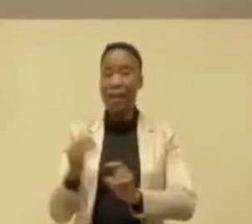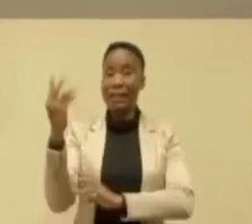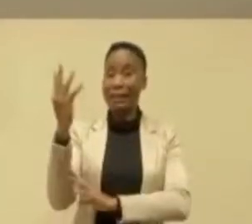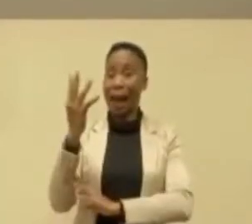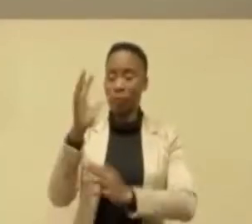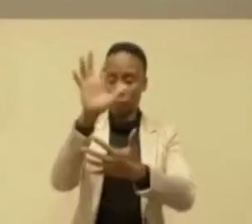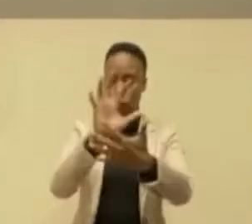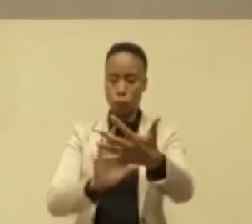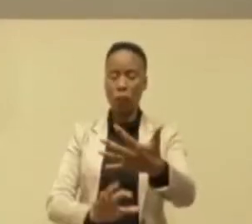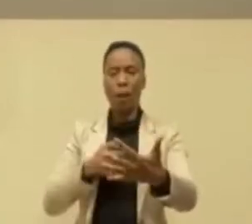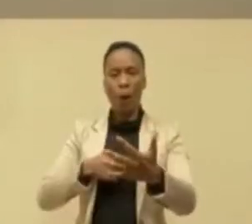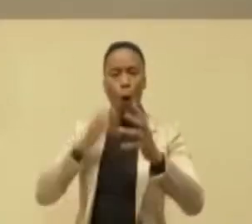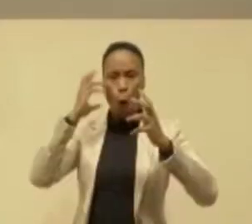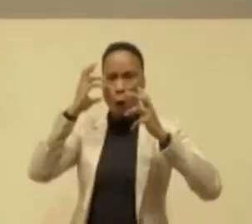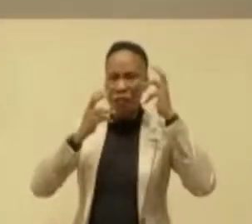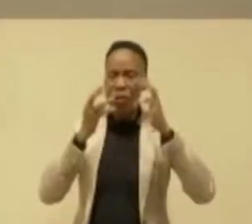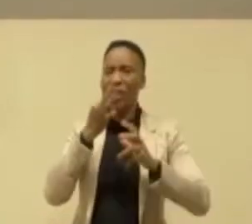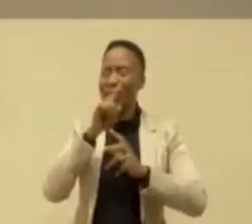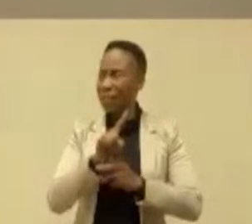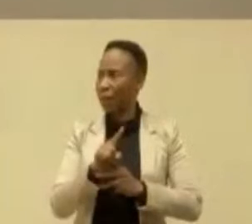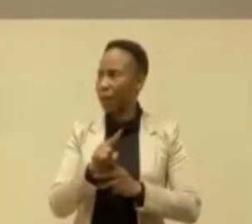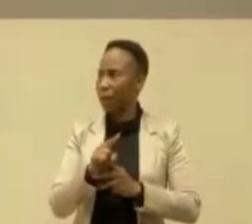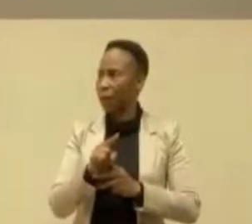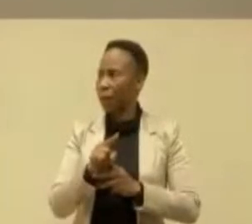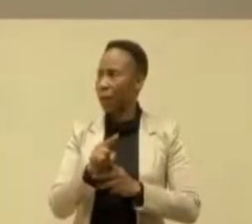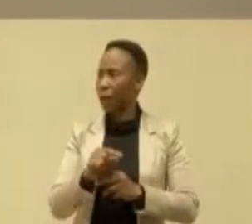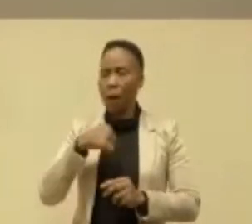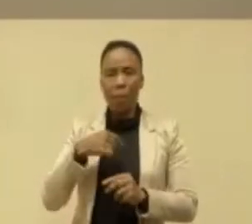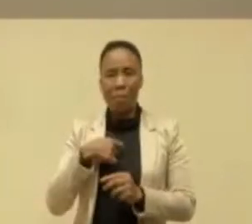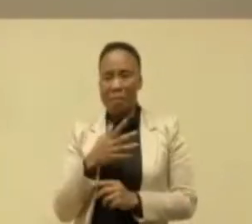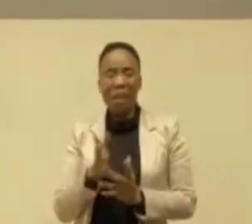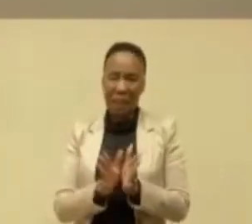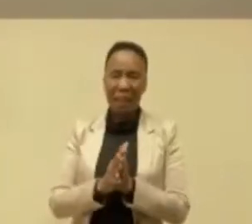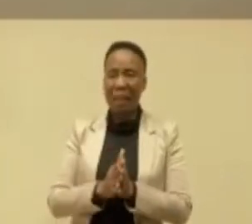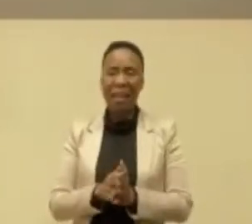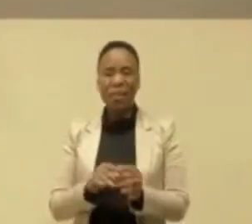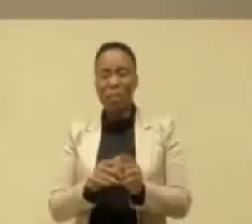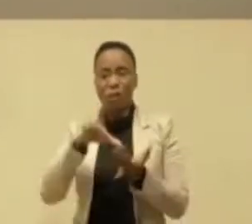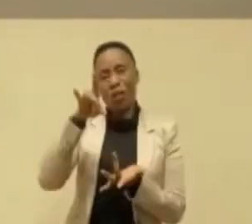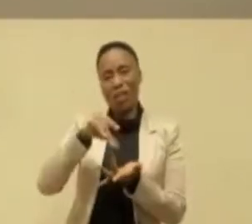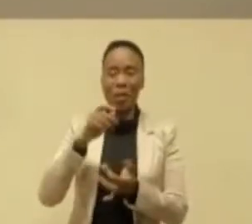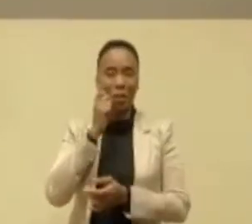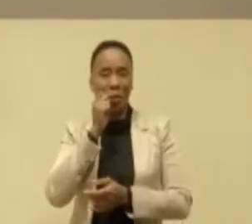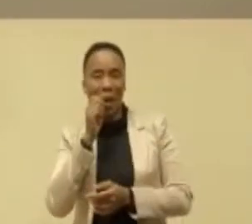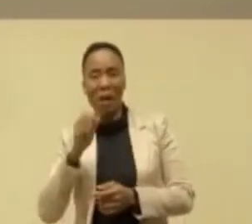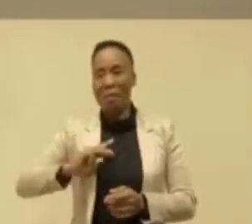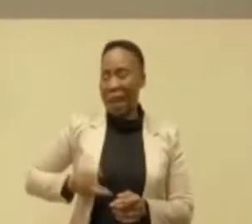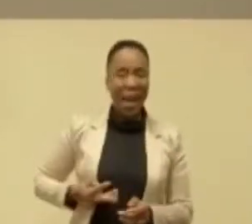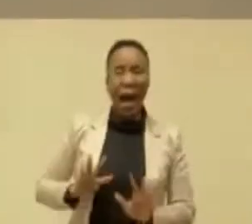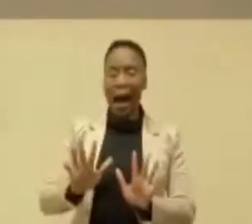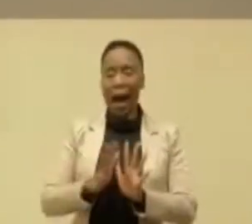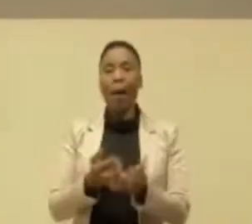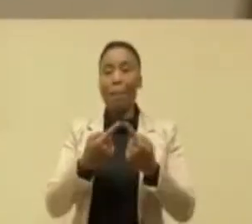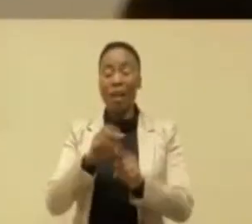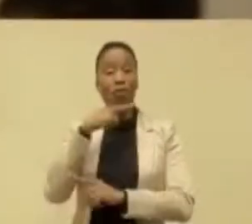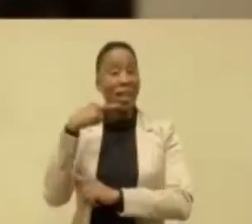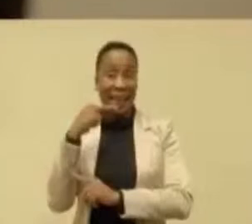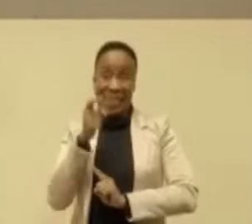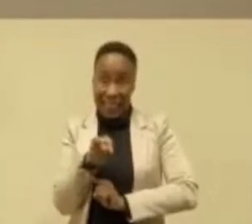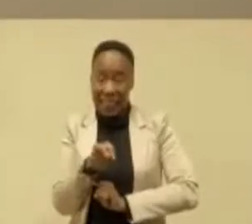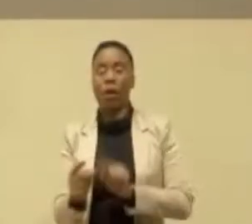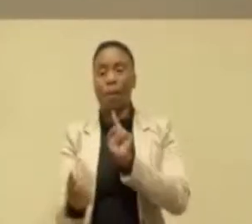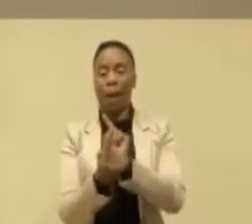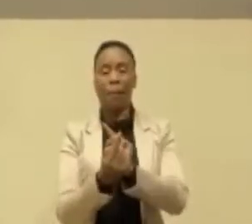must not be confused as if i'm a sexist or whatsoever that is the reality that we are confronted